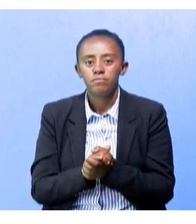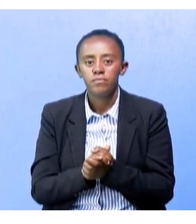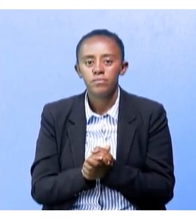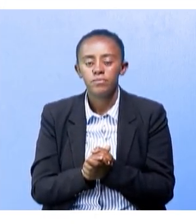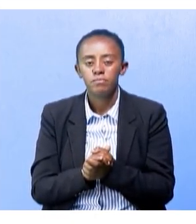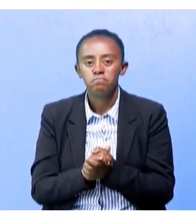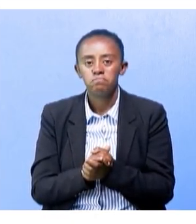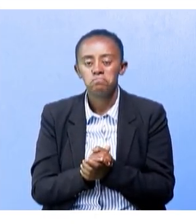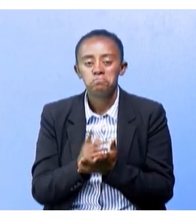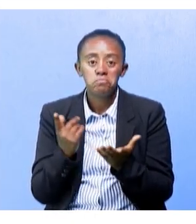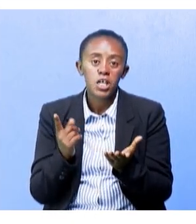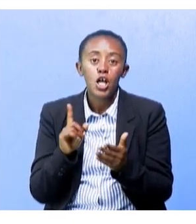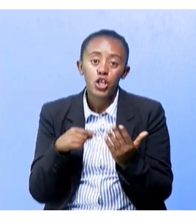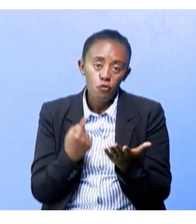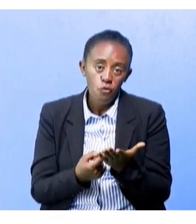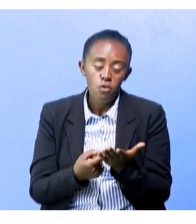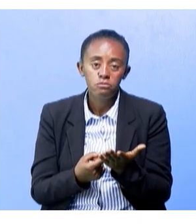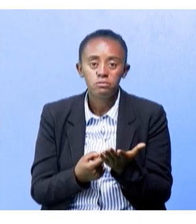Therefore,